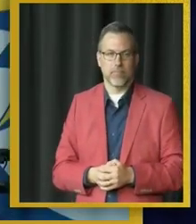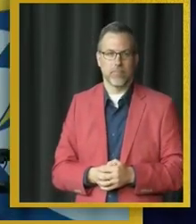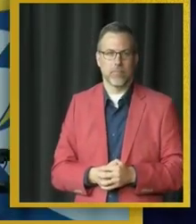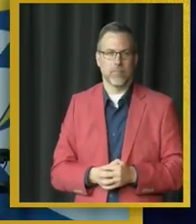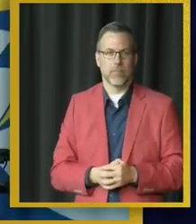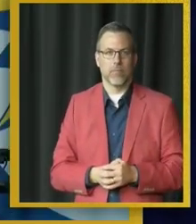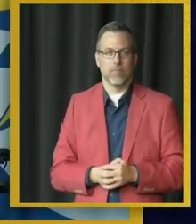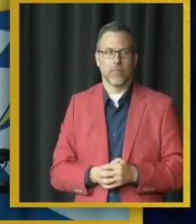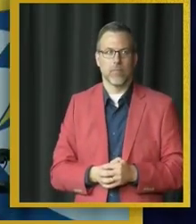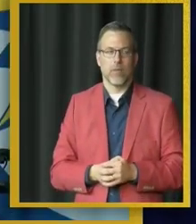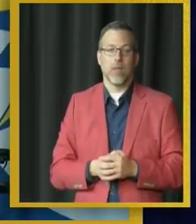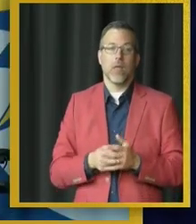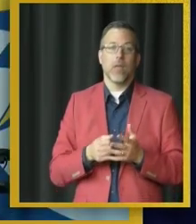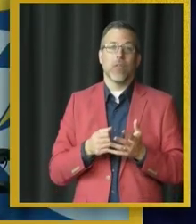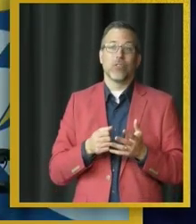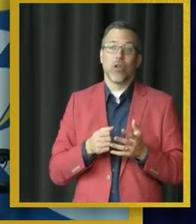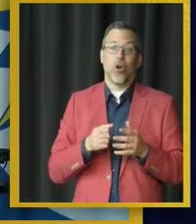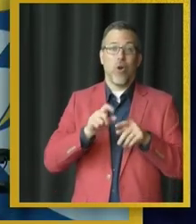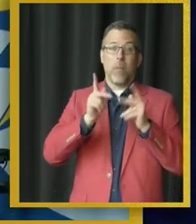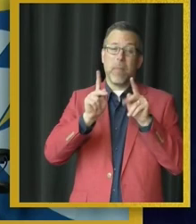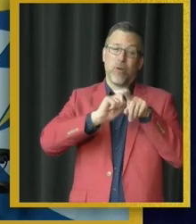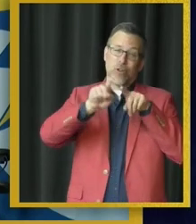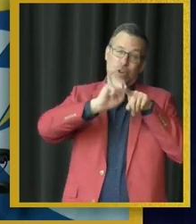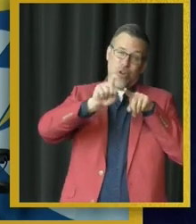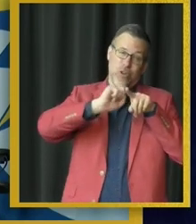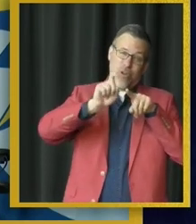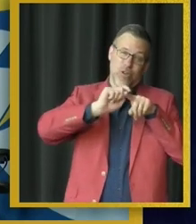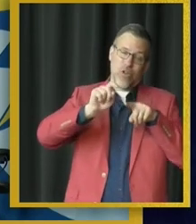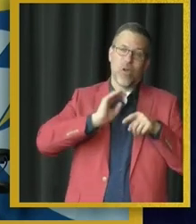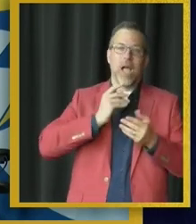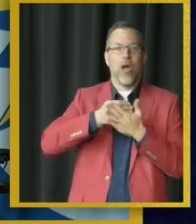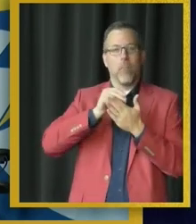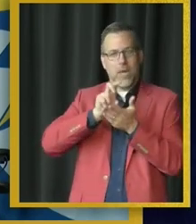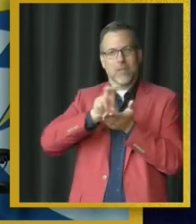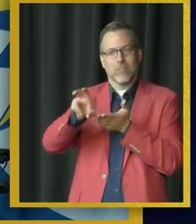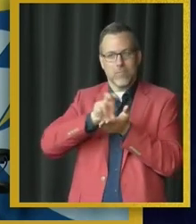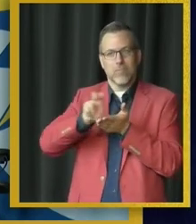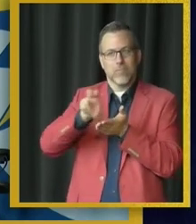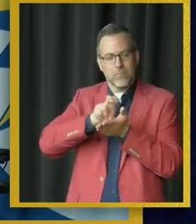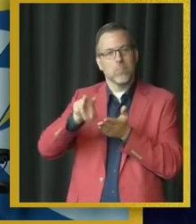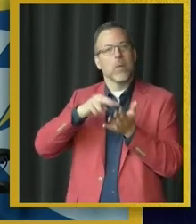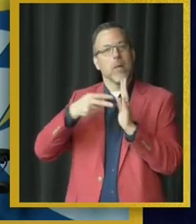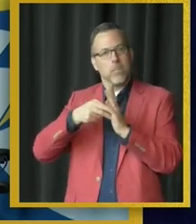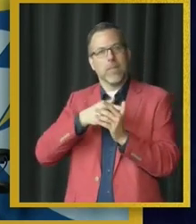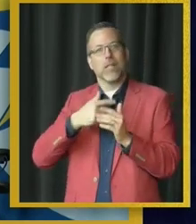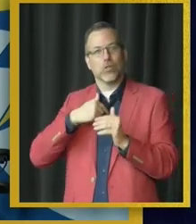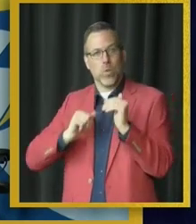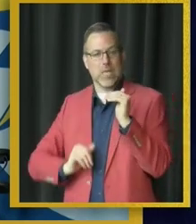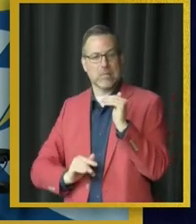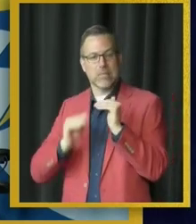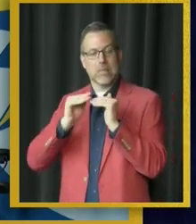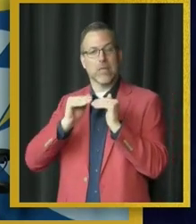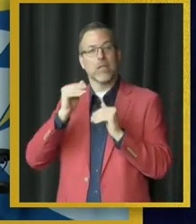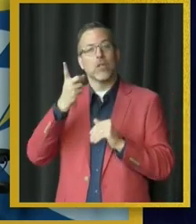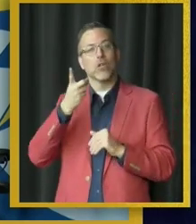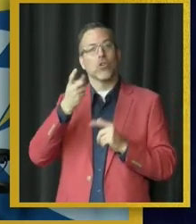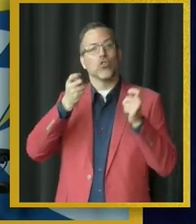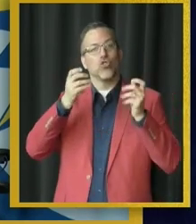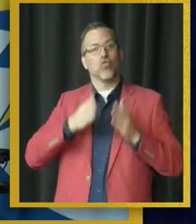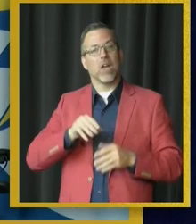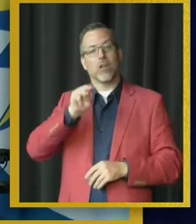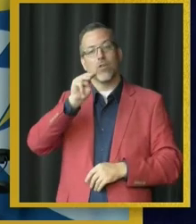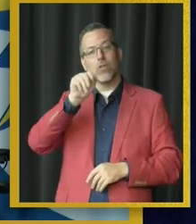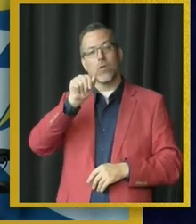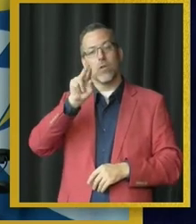And despite the increase in call volume, our investments mean we're staying ahead of the curve. And since bringing in Director Martini and fully